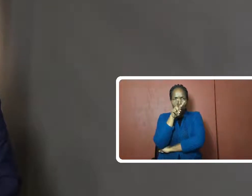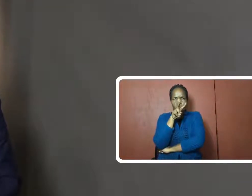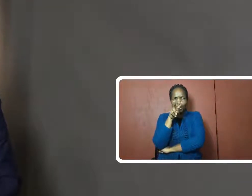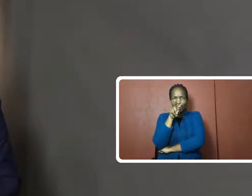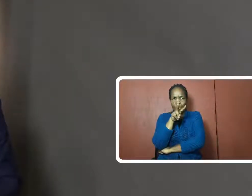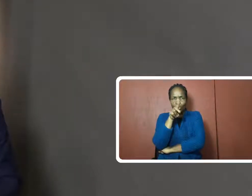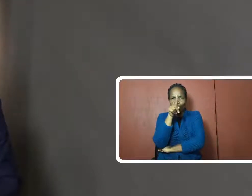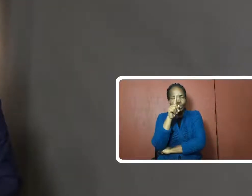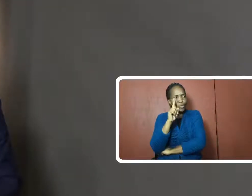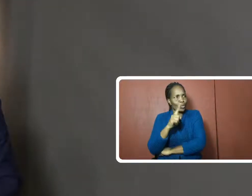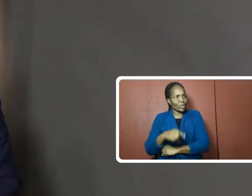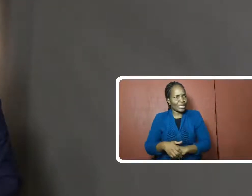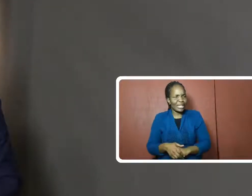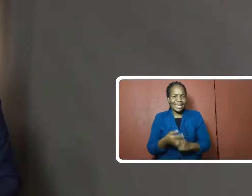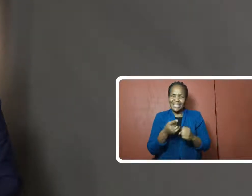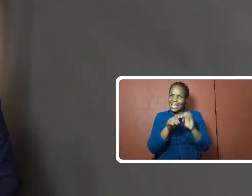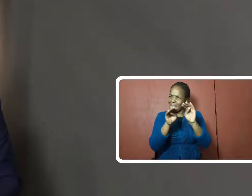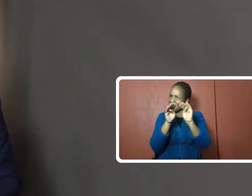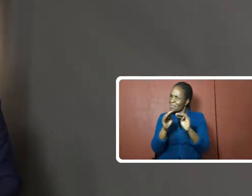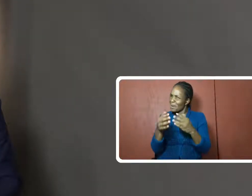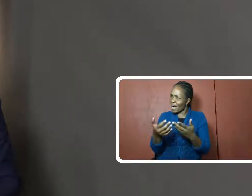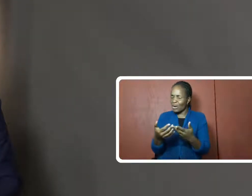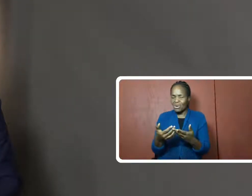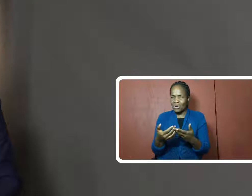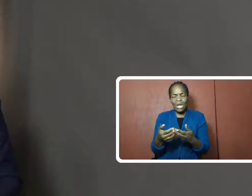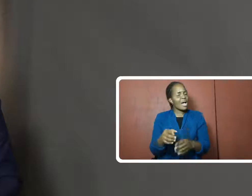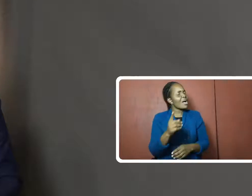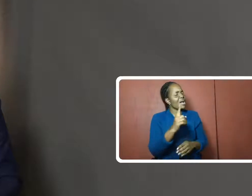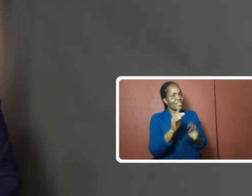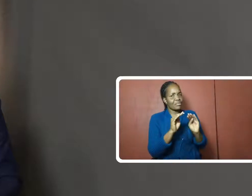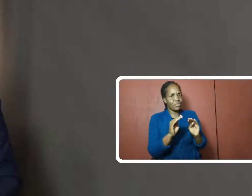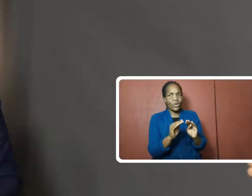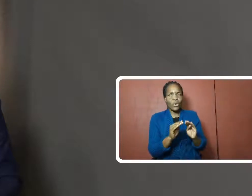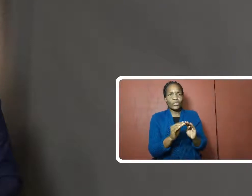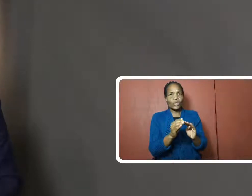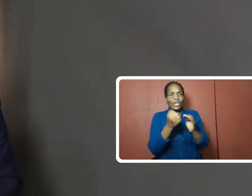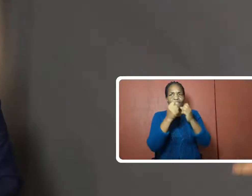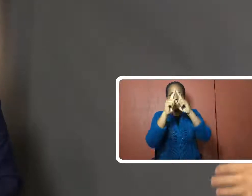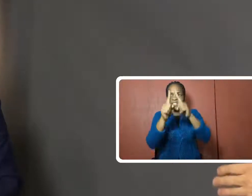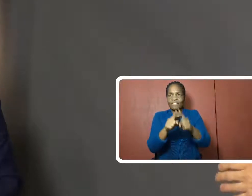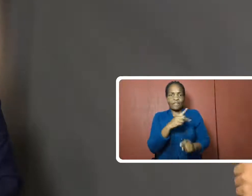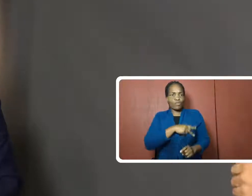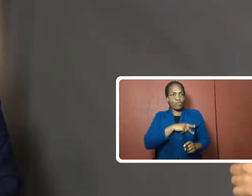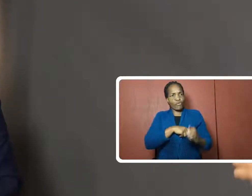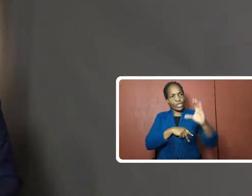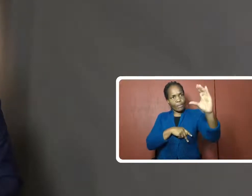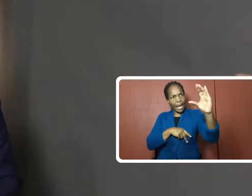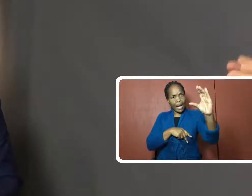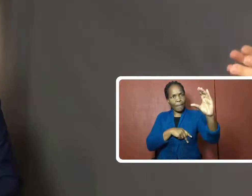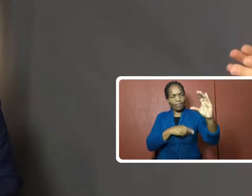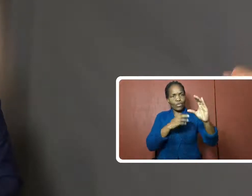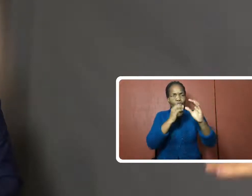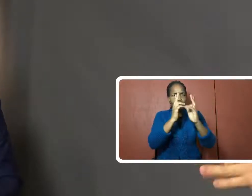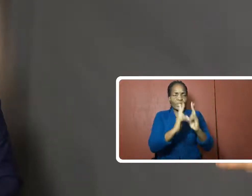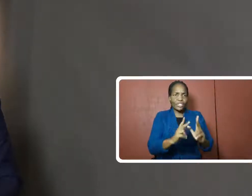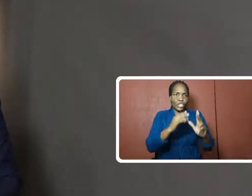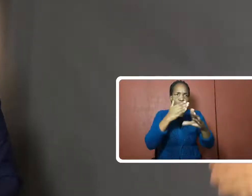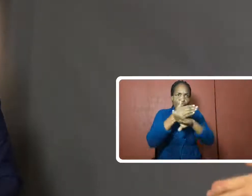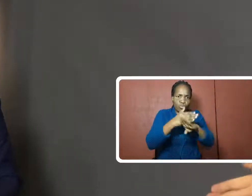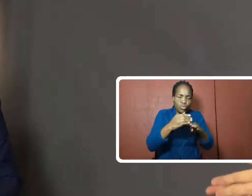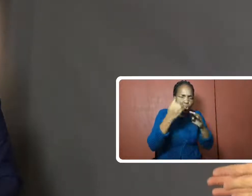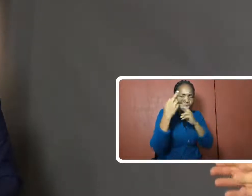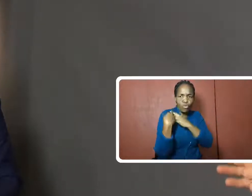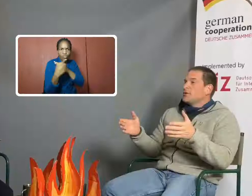tutorials, they were explaining the different professions, like what does a bricklayer do, a roofer,